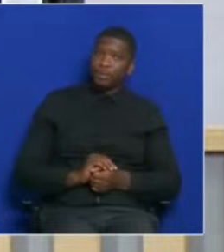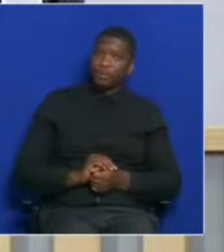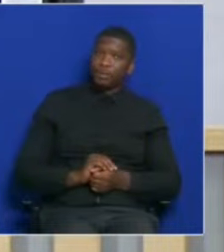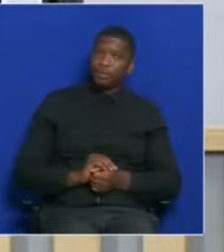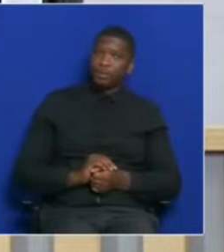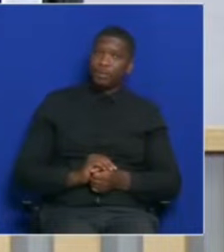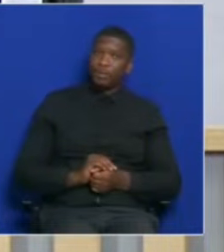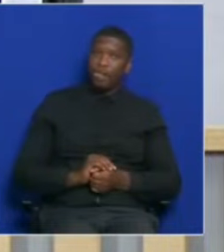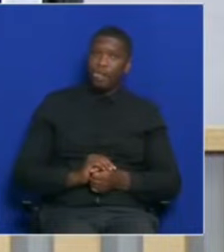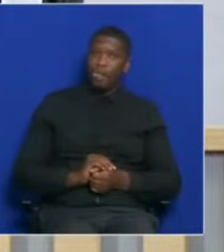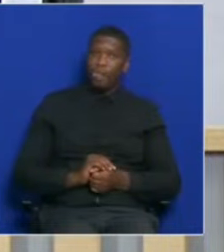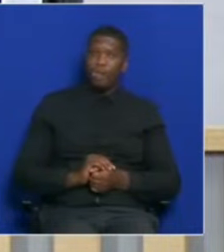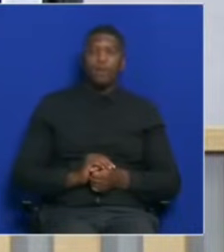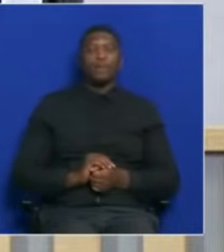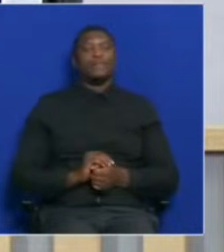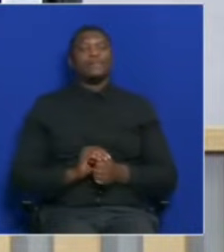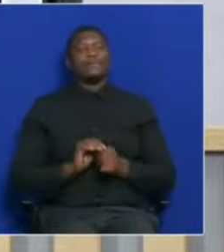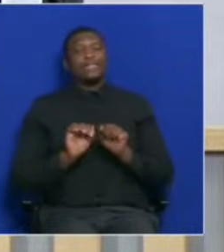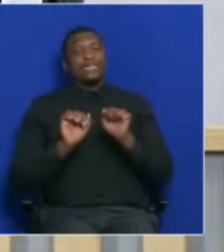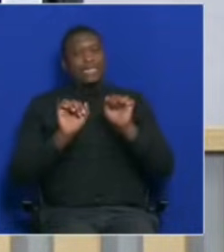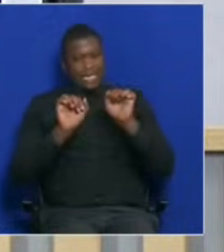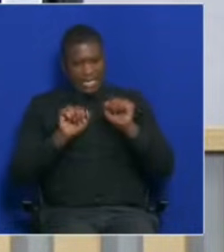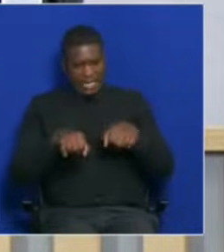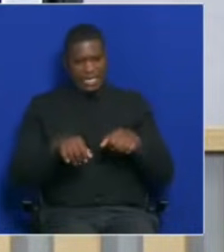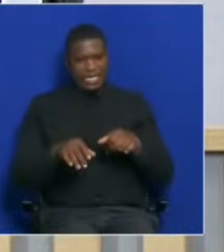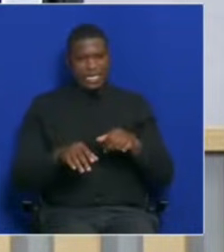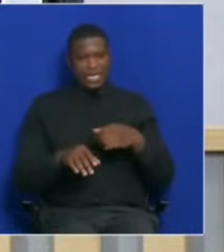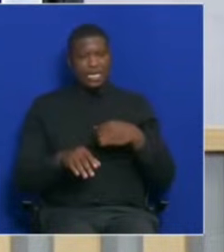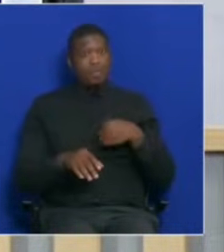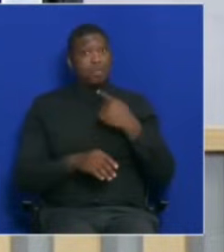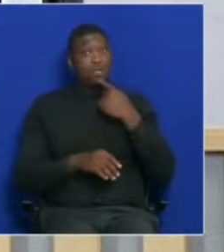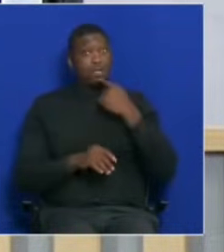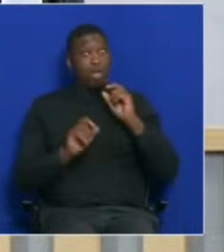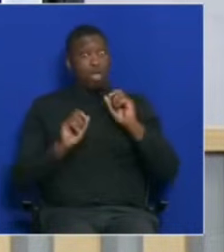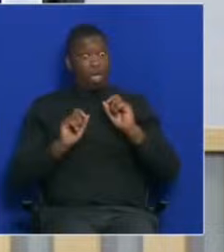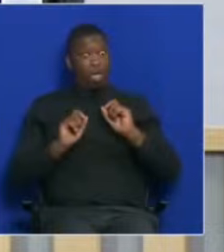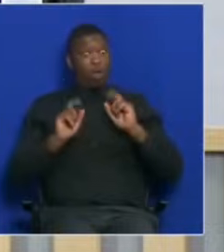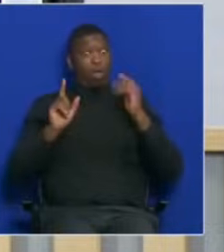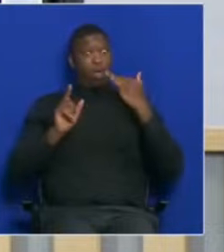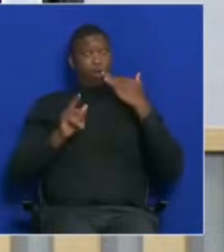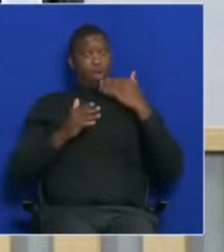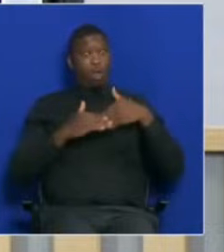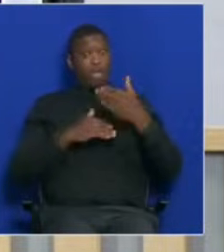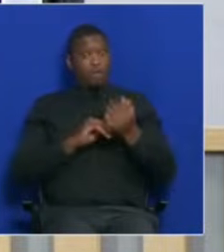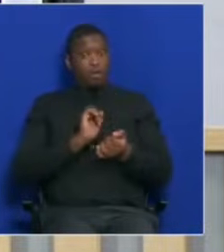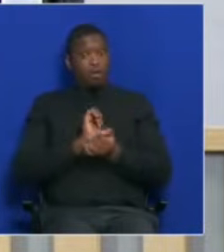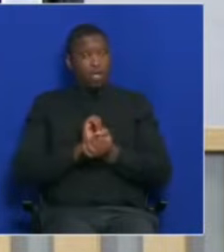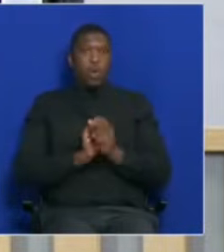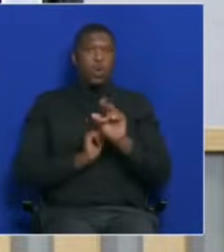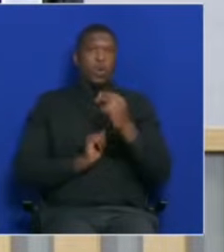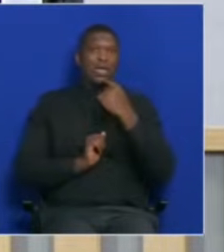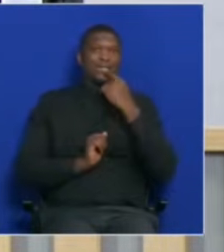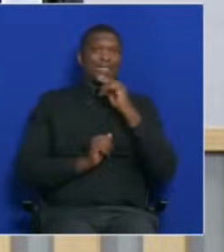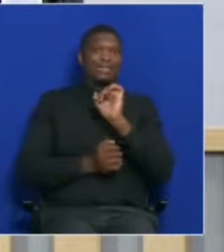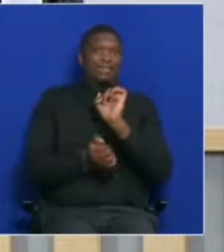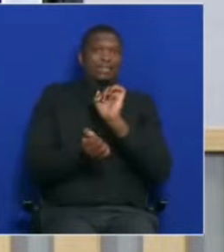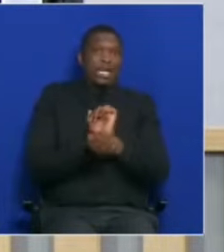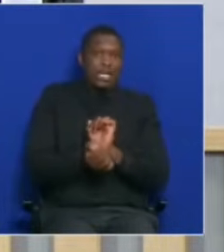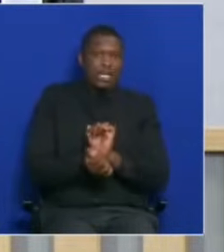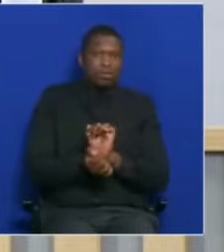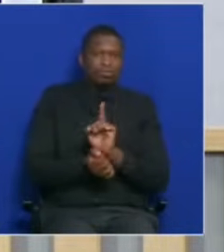Yes, I did not say I only became aware after the arrest. I said the takedown. Isn't that the same